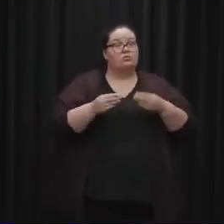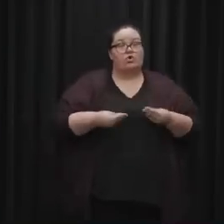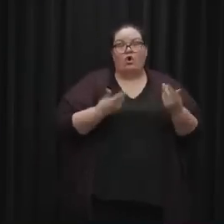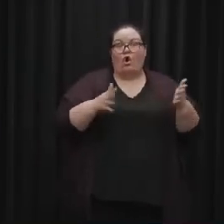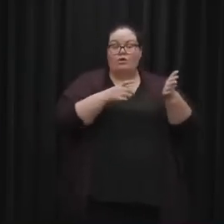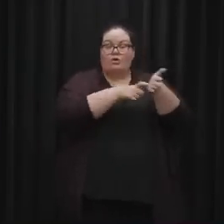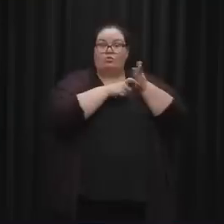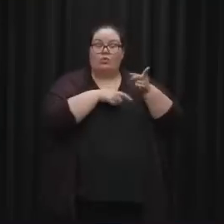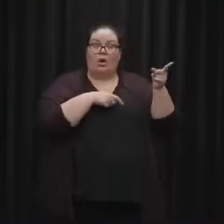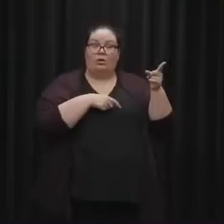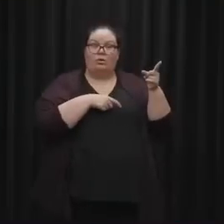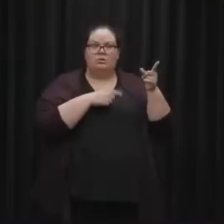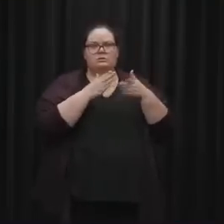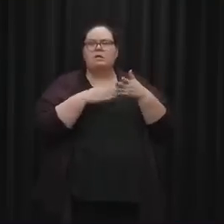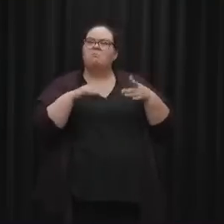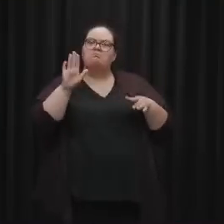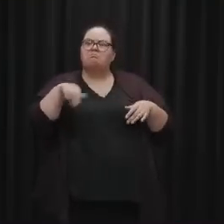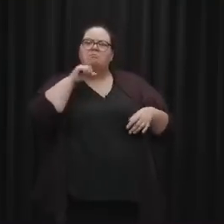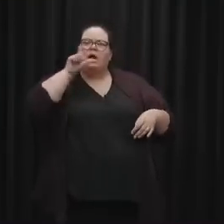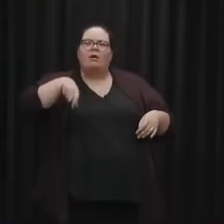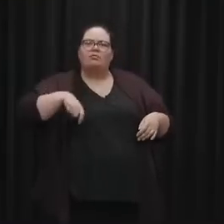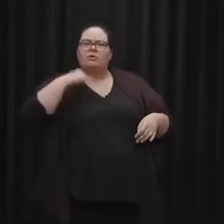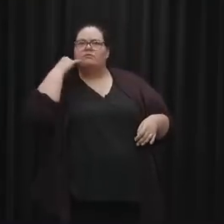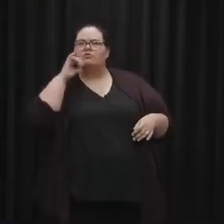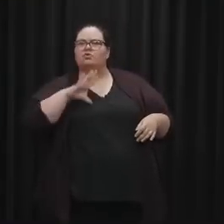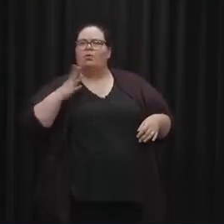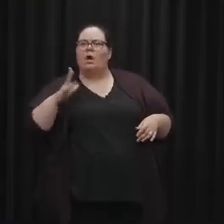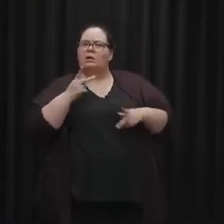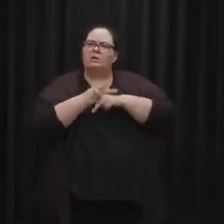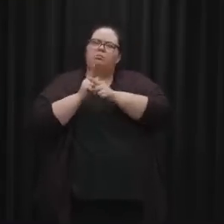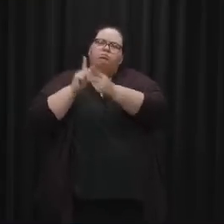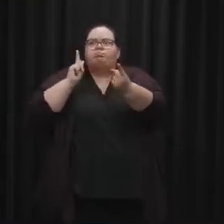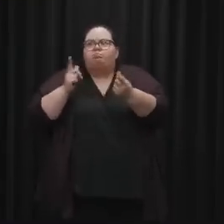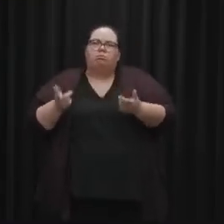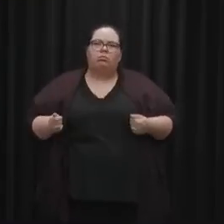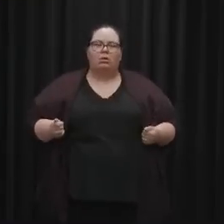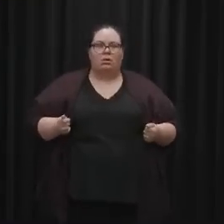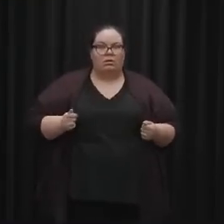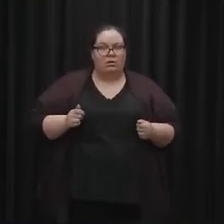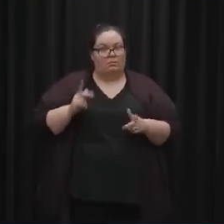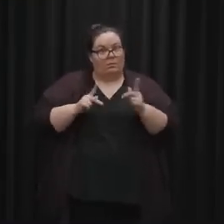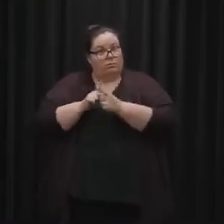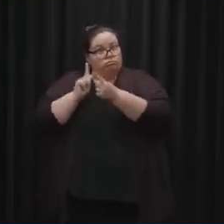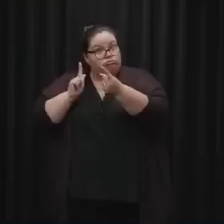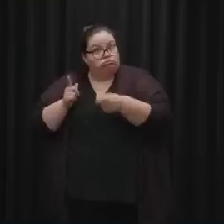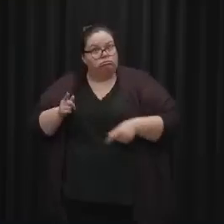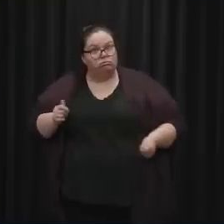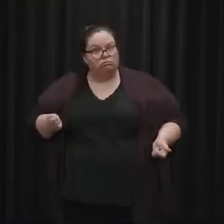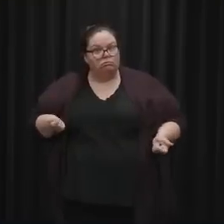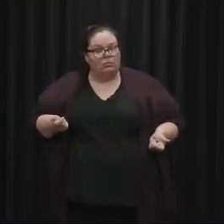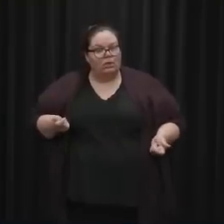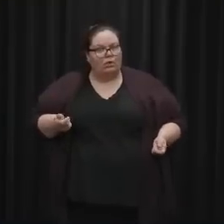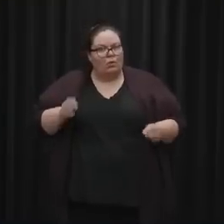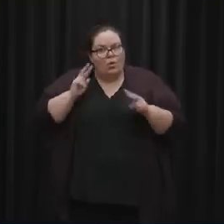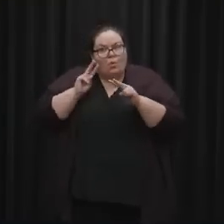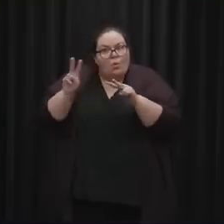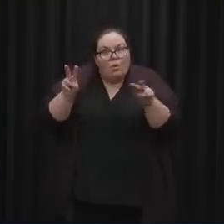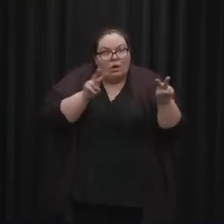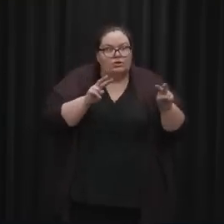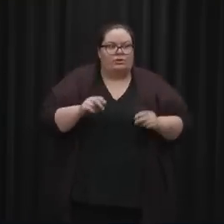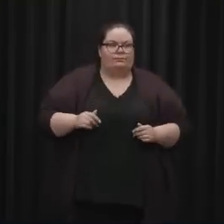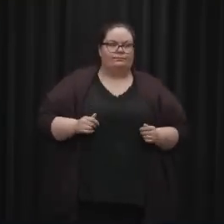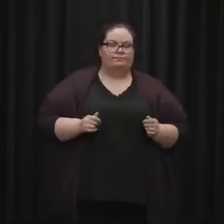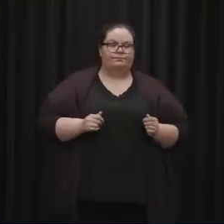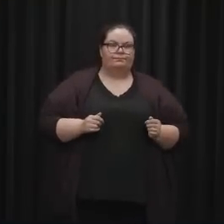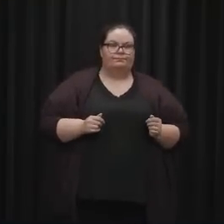the opposite of others, meaning some require masks, some don't? And why? What's the difference? We want consistency of adherence to the public